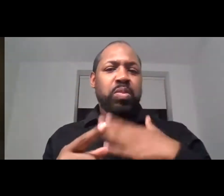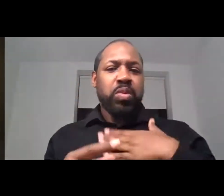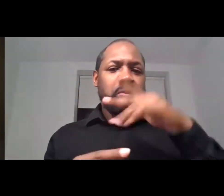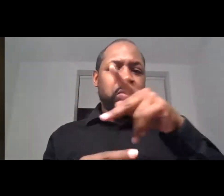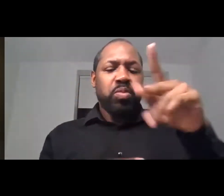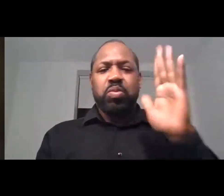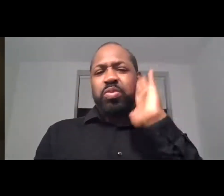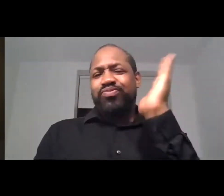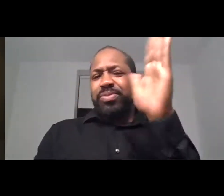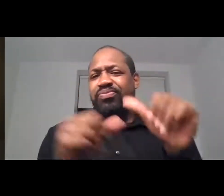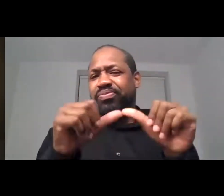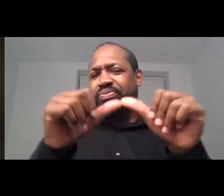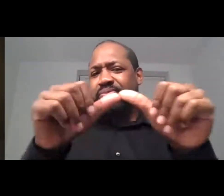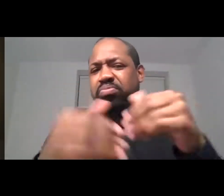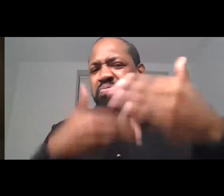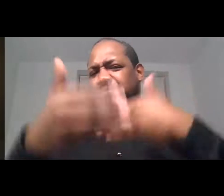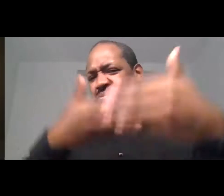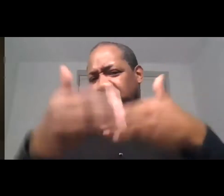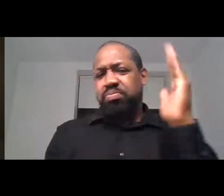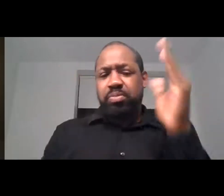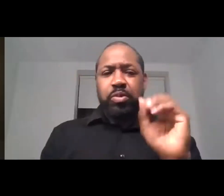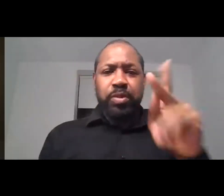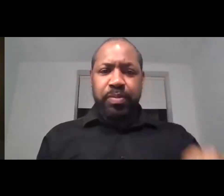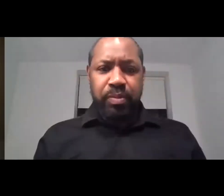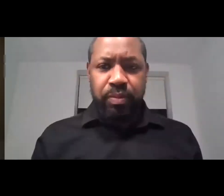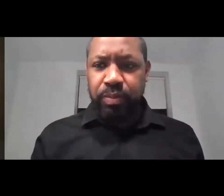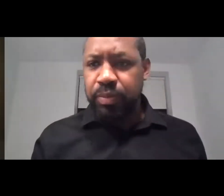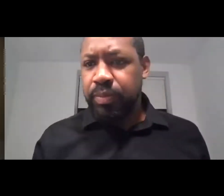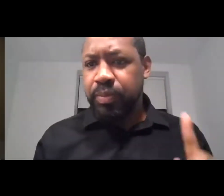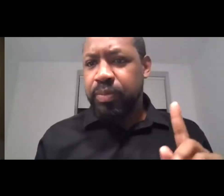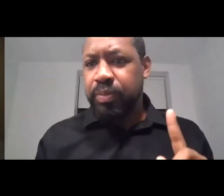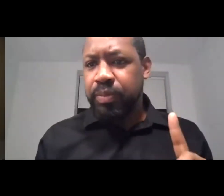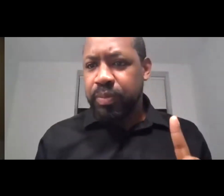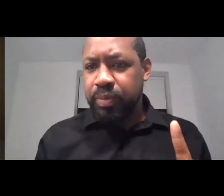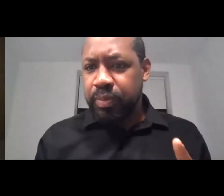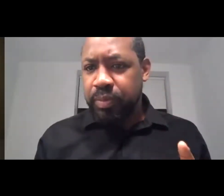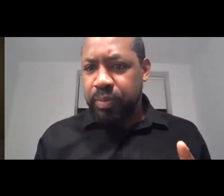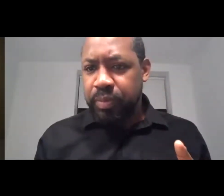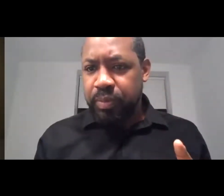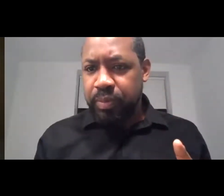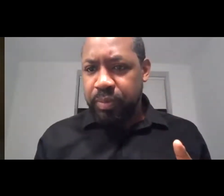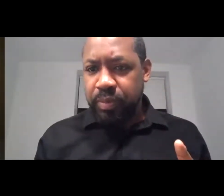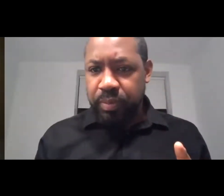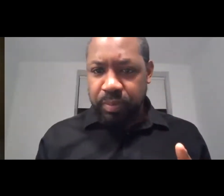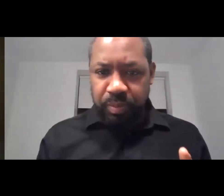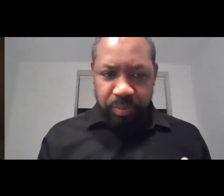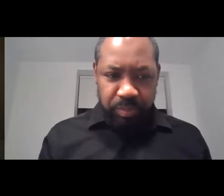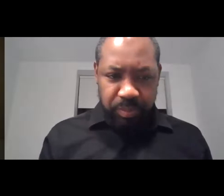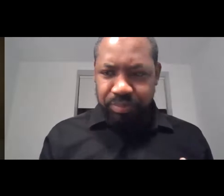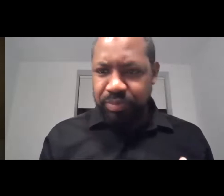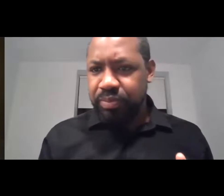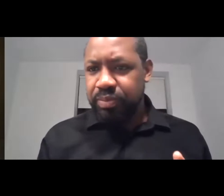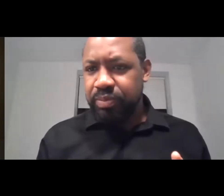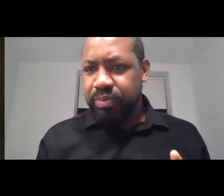So if we could go back to my PowerPoint and we'll move forward through that in the time we have left.